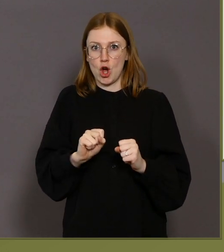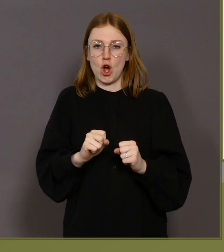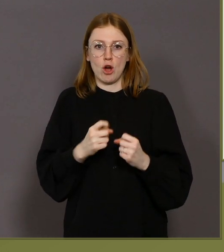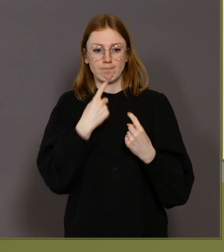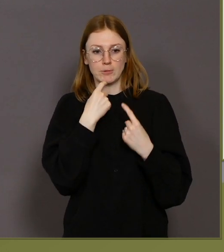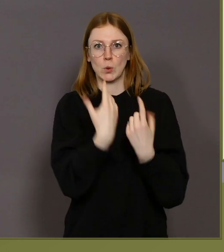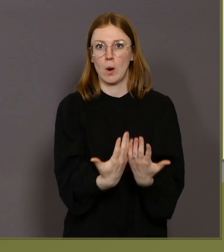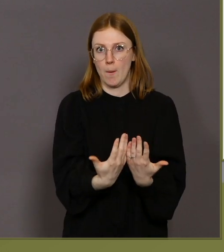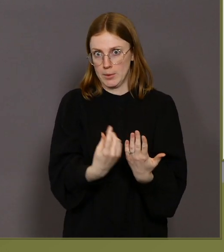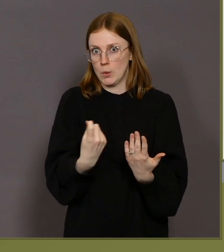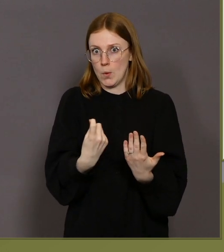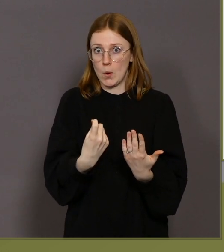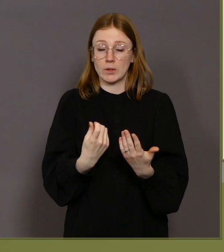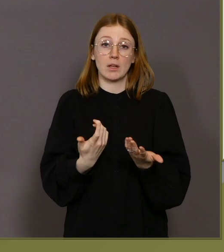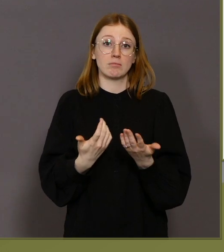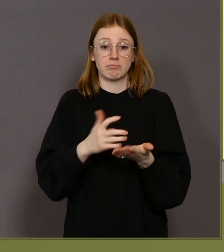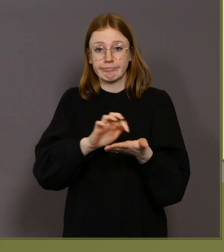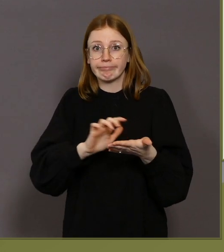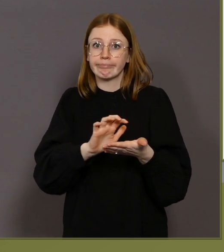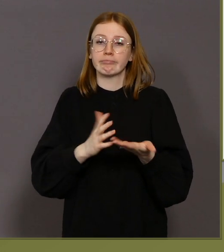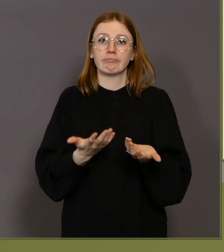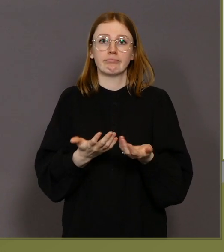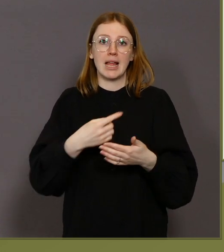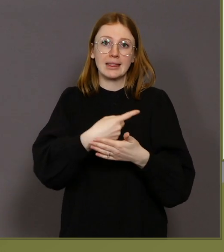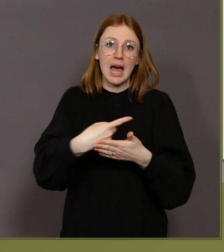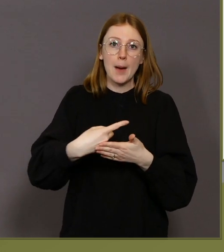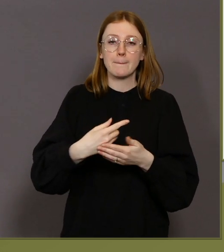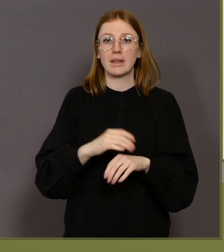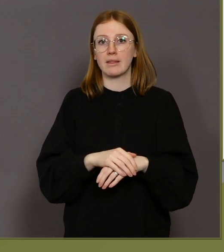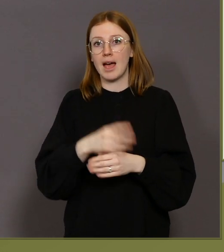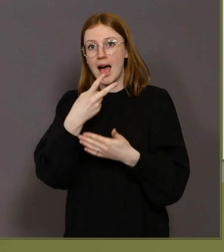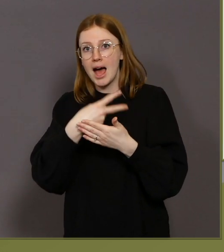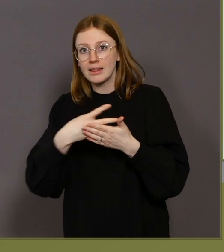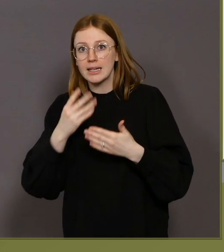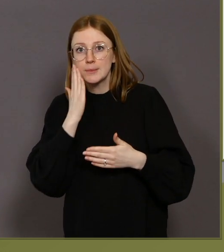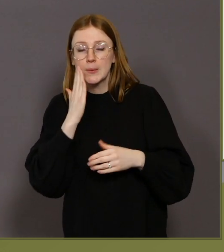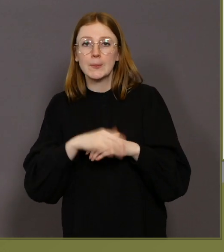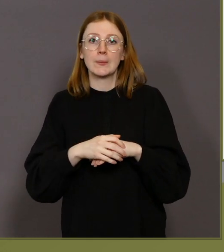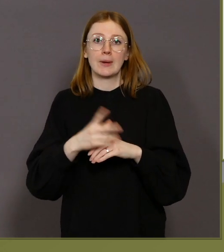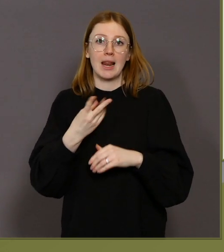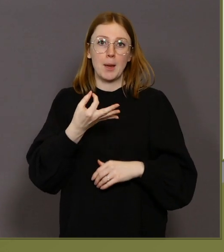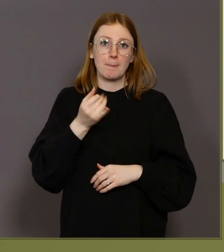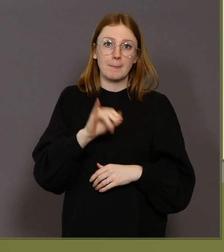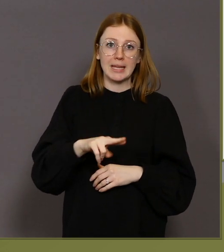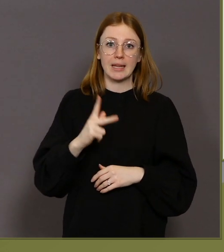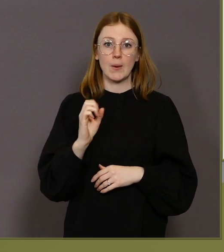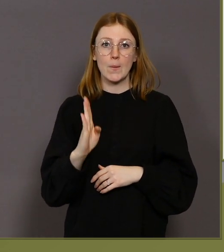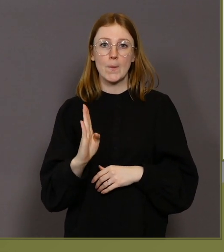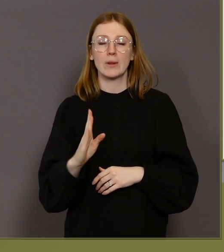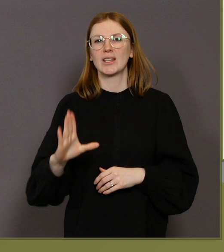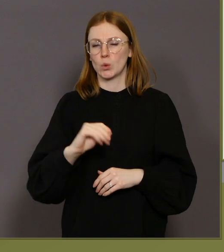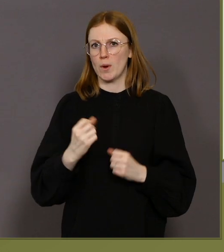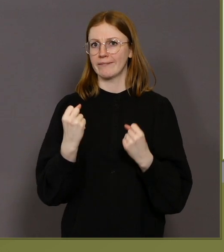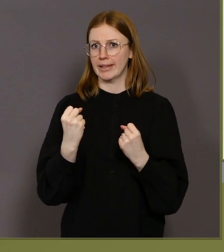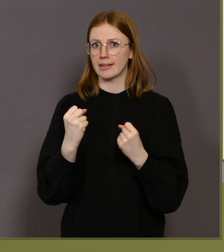need to input their name, their address, or pins, and so on. And it's important that if